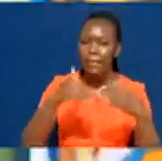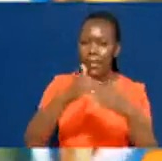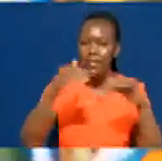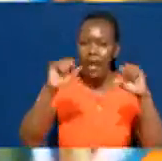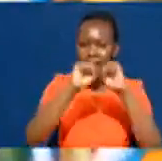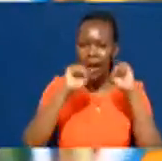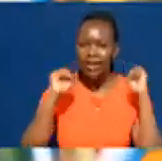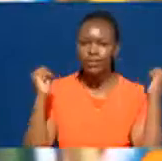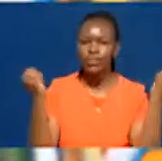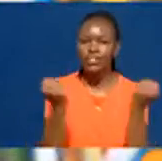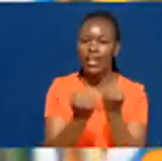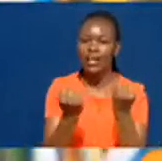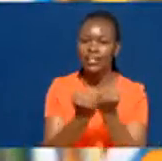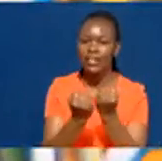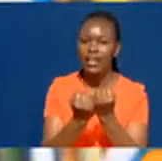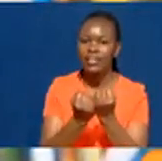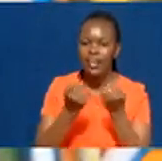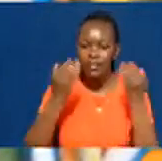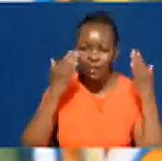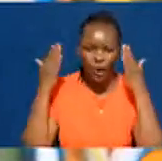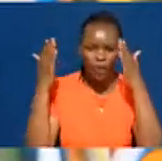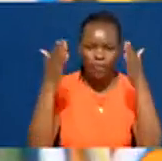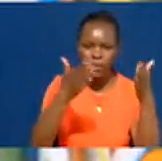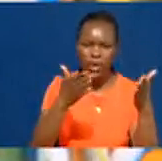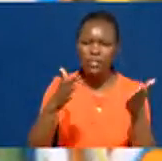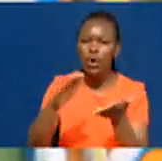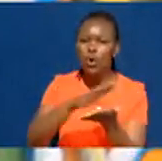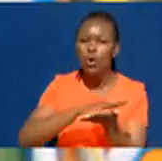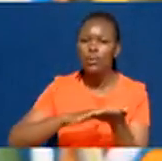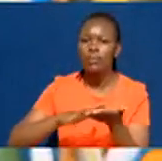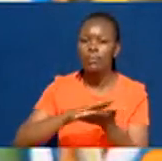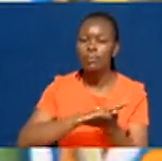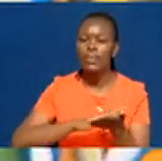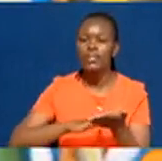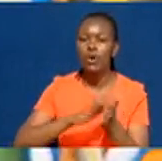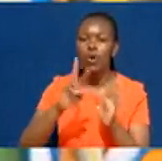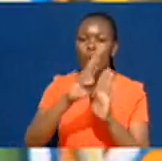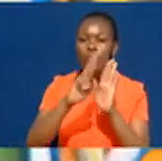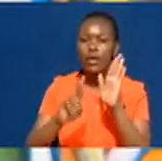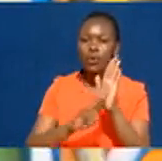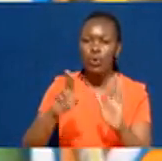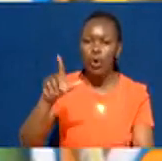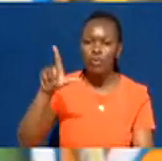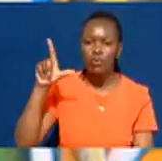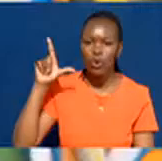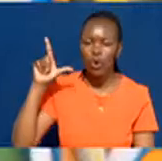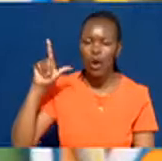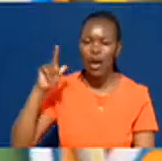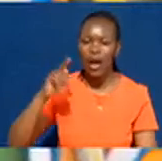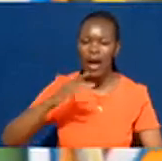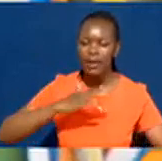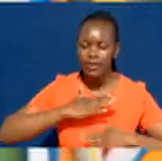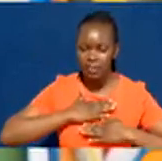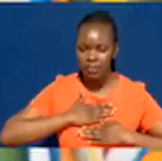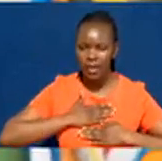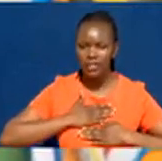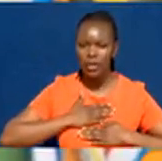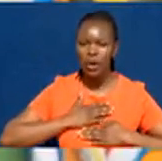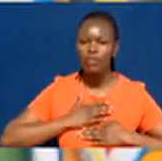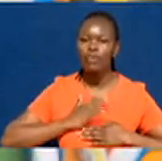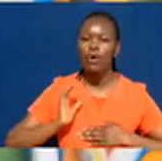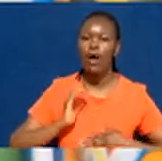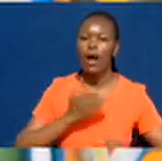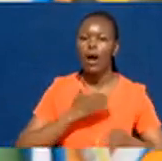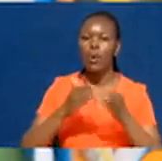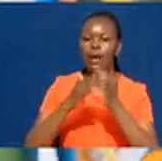that is based on the rule of law and respect for our elders. So let me